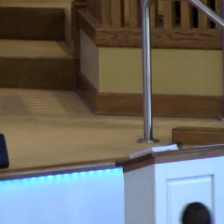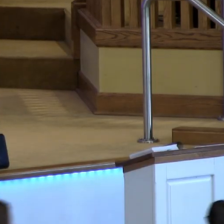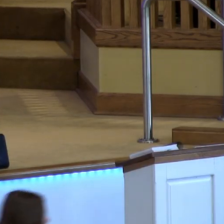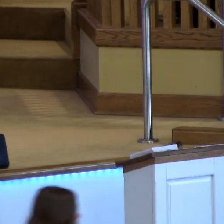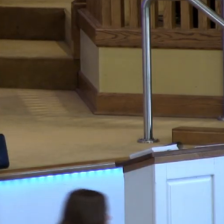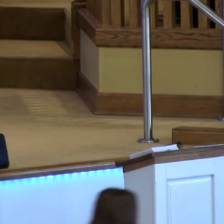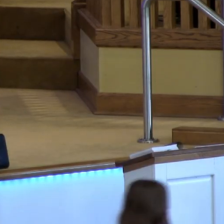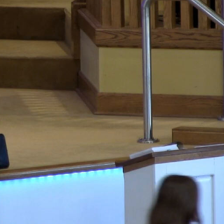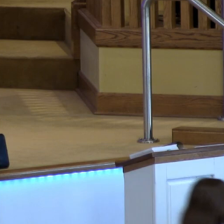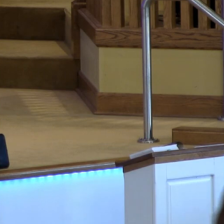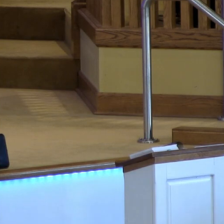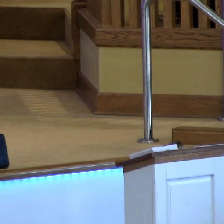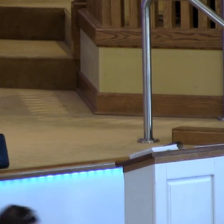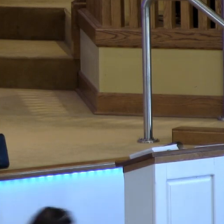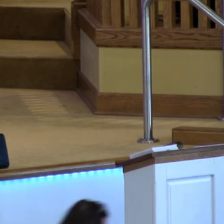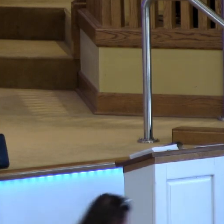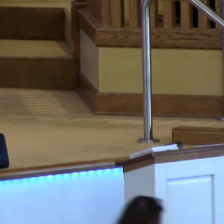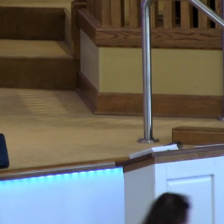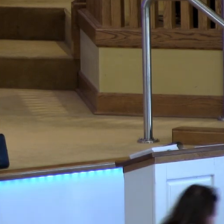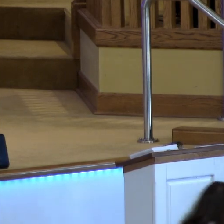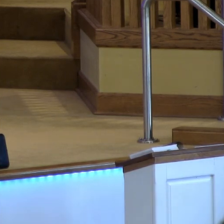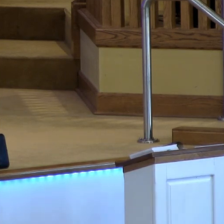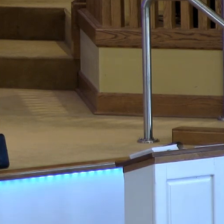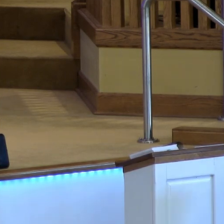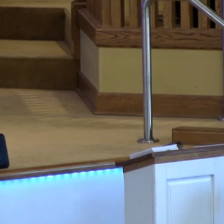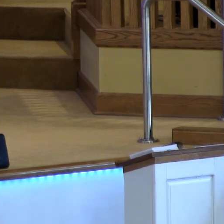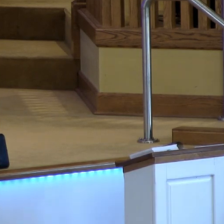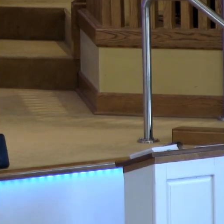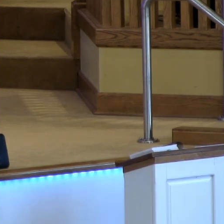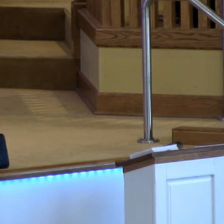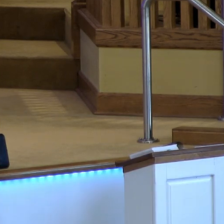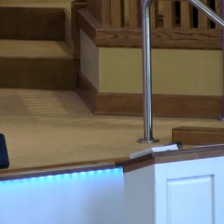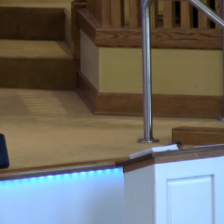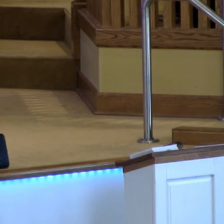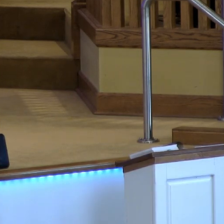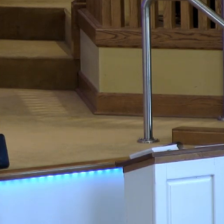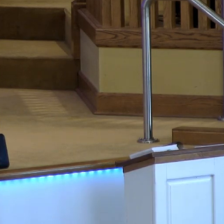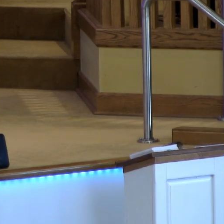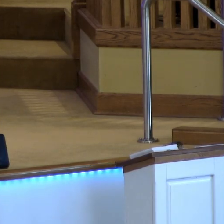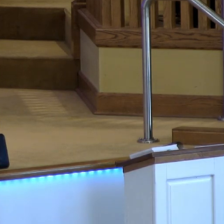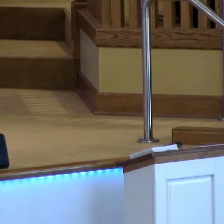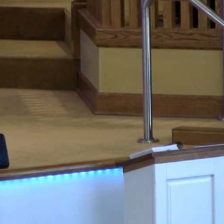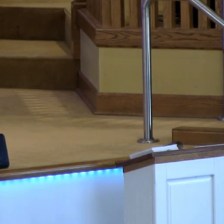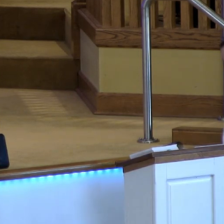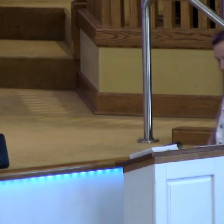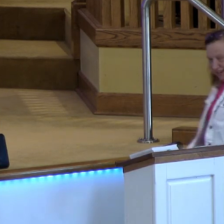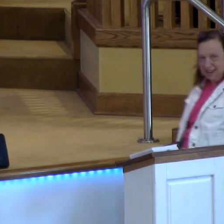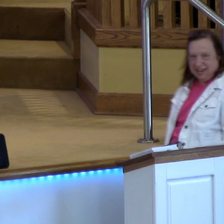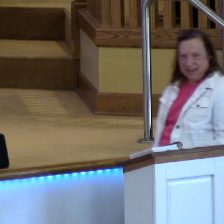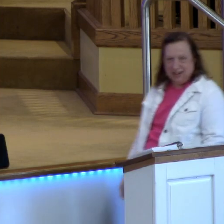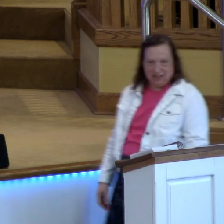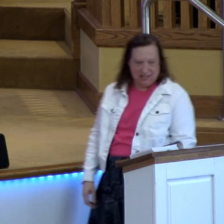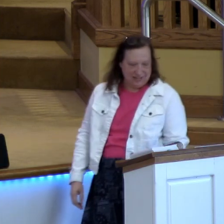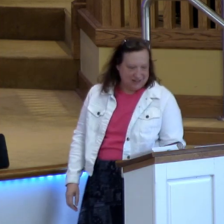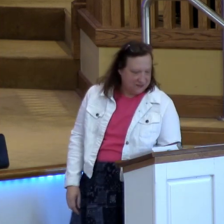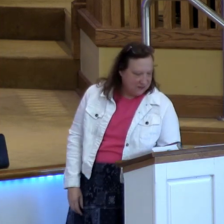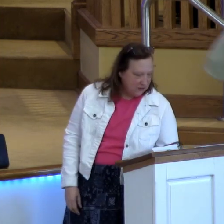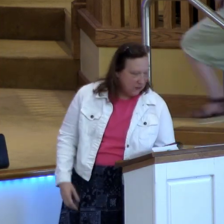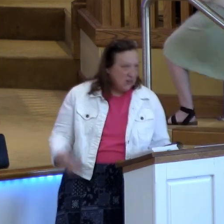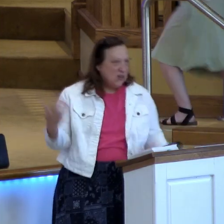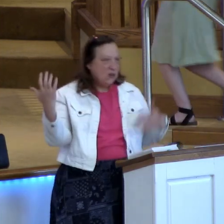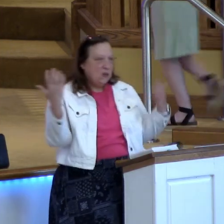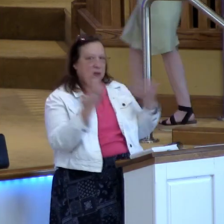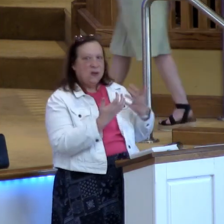deepest woe, who in each sorrow bears a part that none can bear